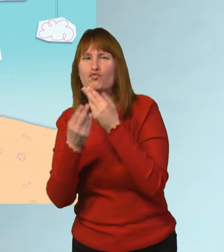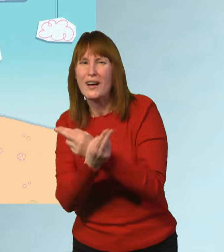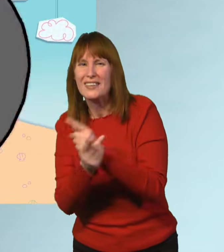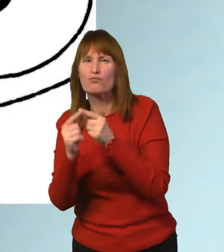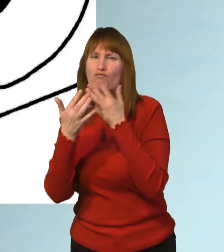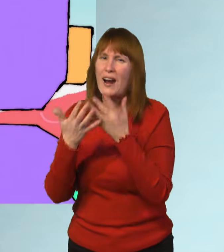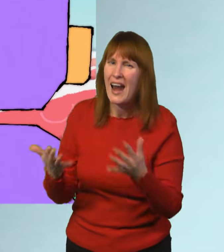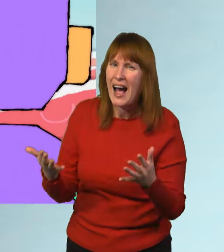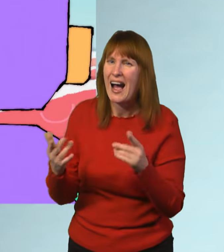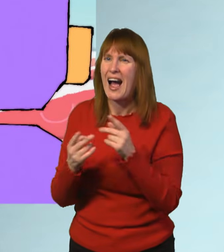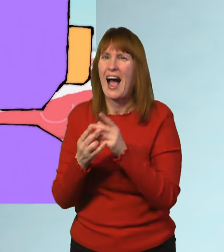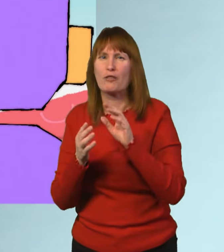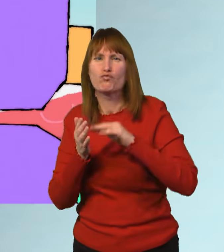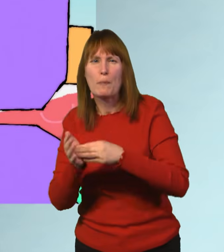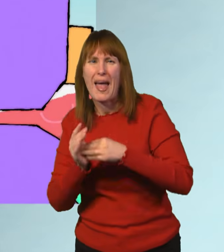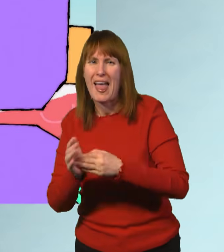repairs.